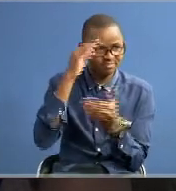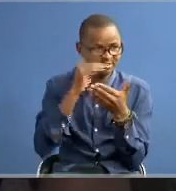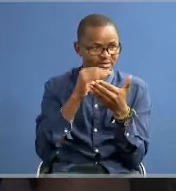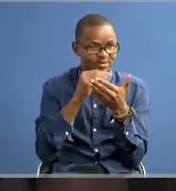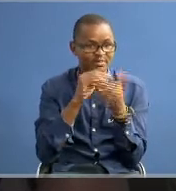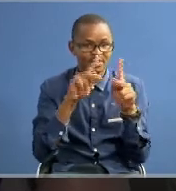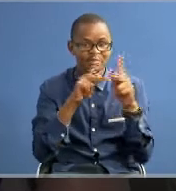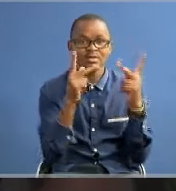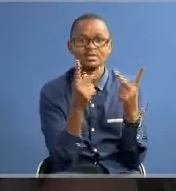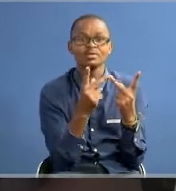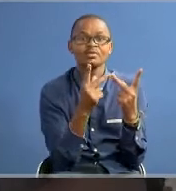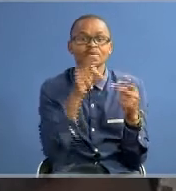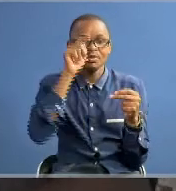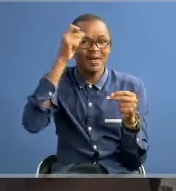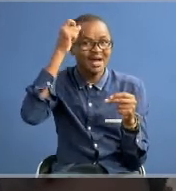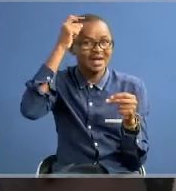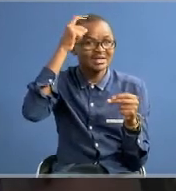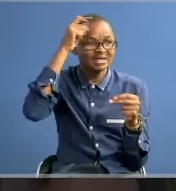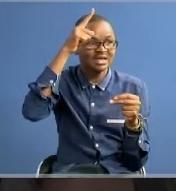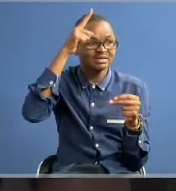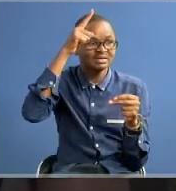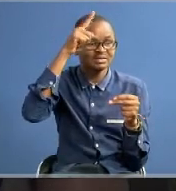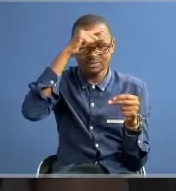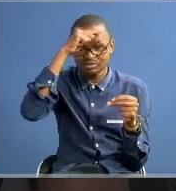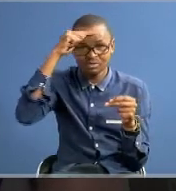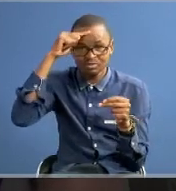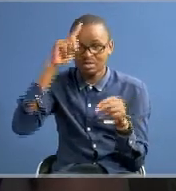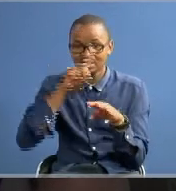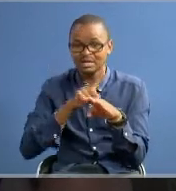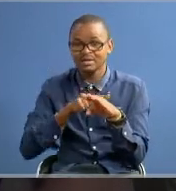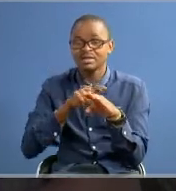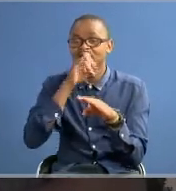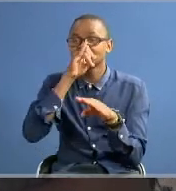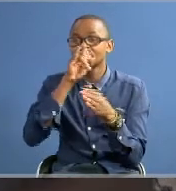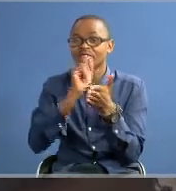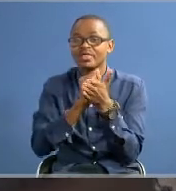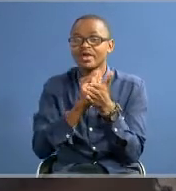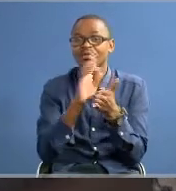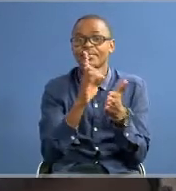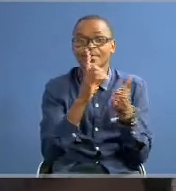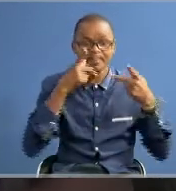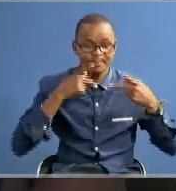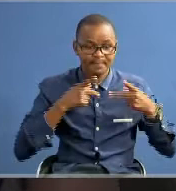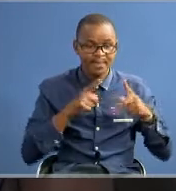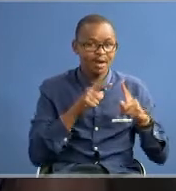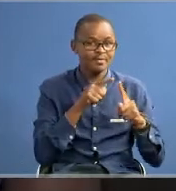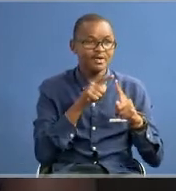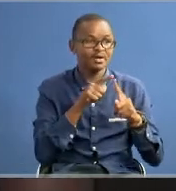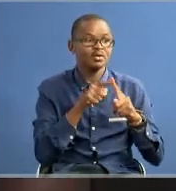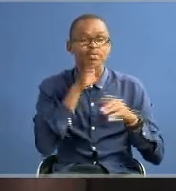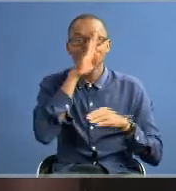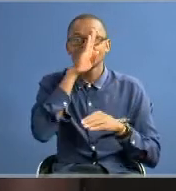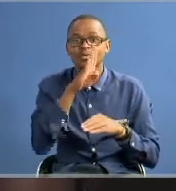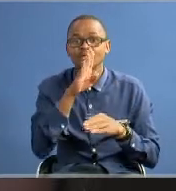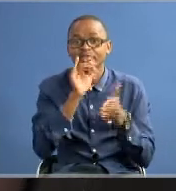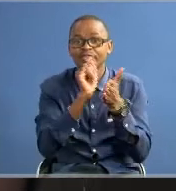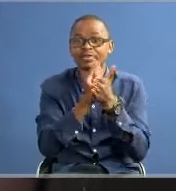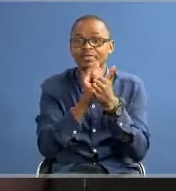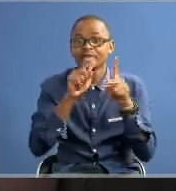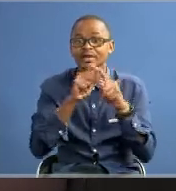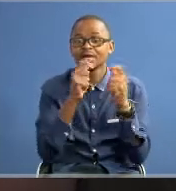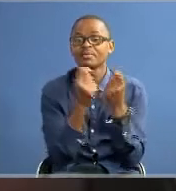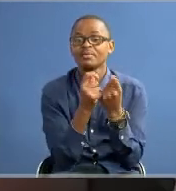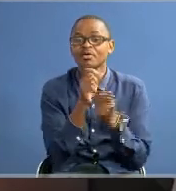when you are placing the camera, you need to understand, because where the camera is, that's where the person with the headset will be. So those are the kind